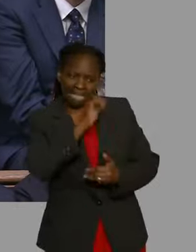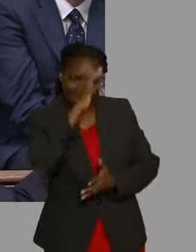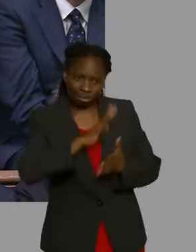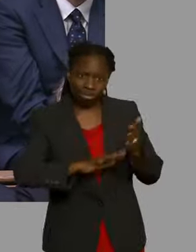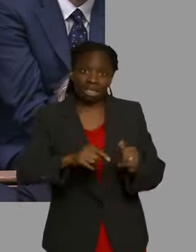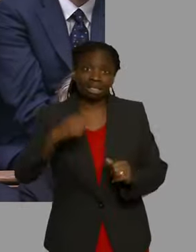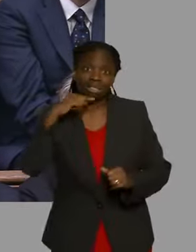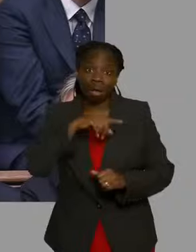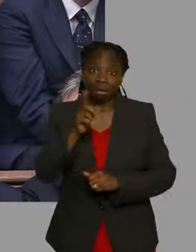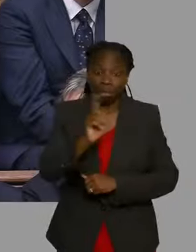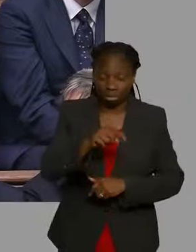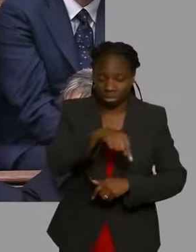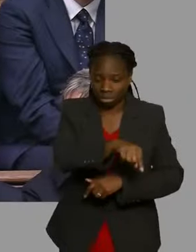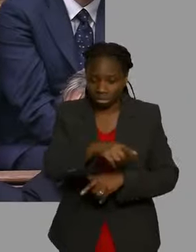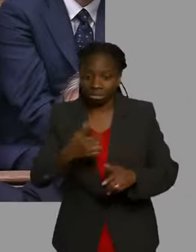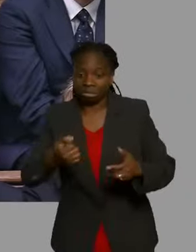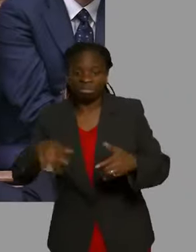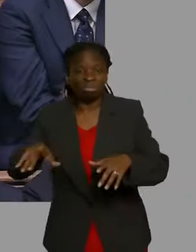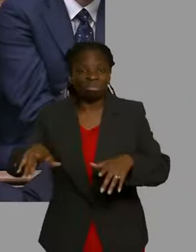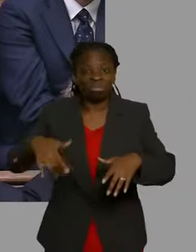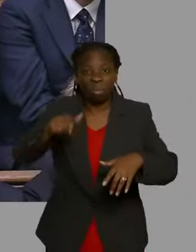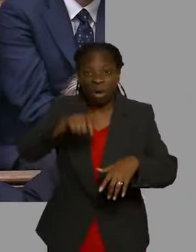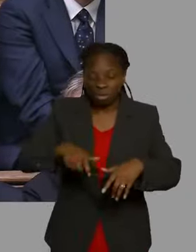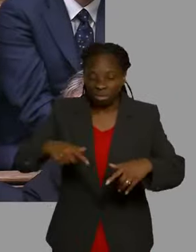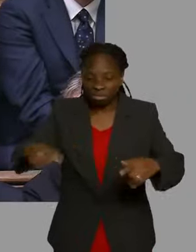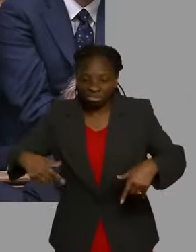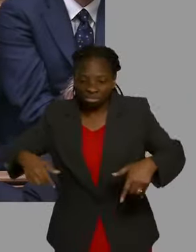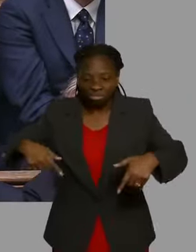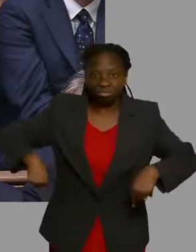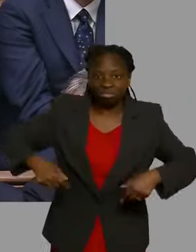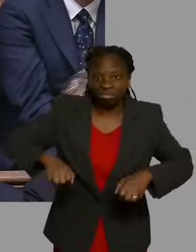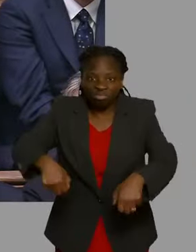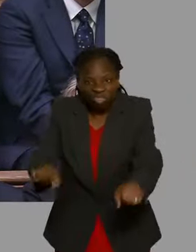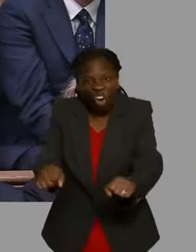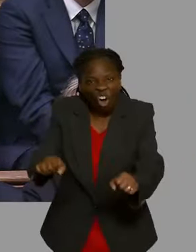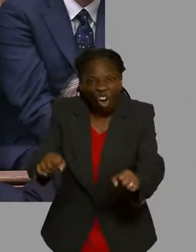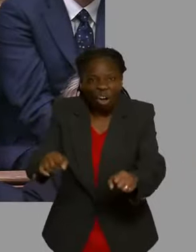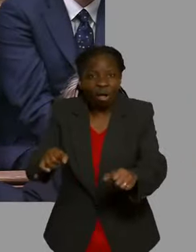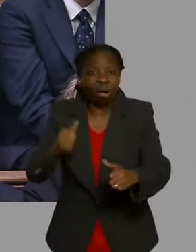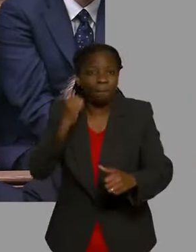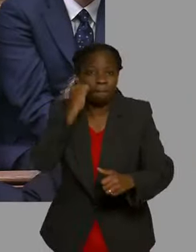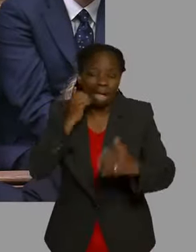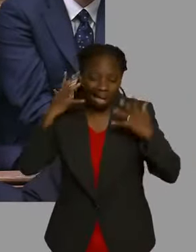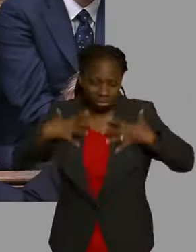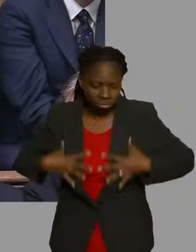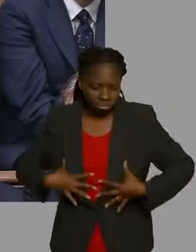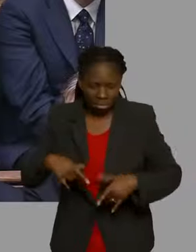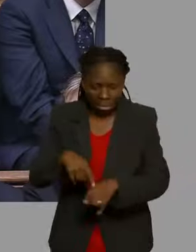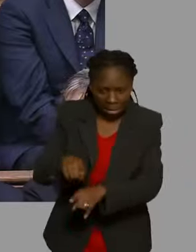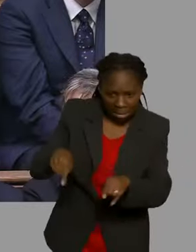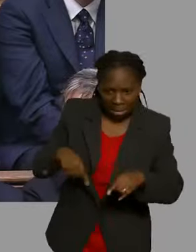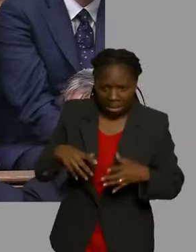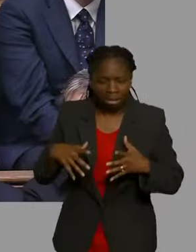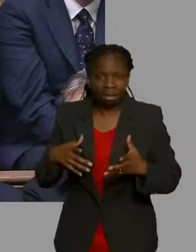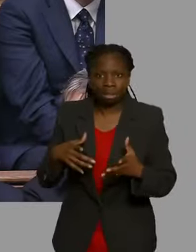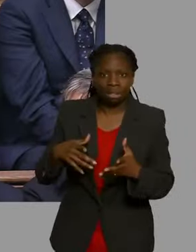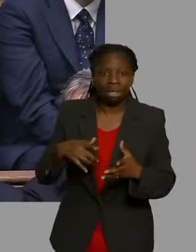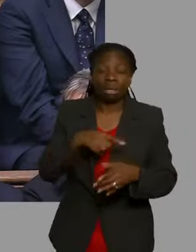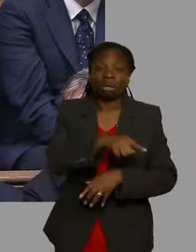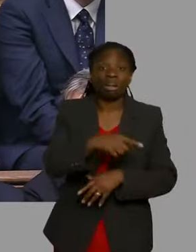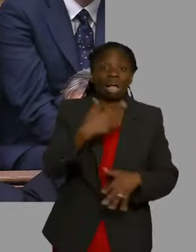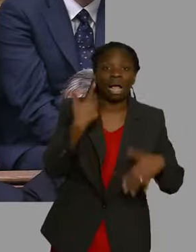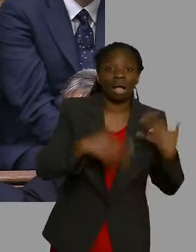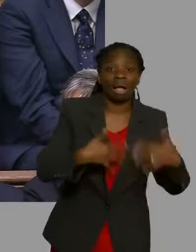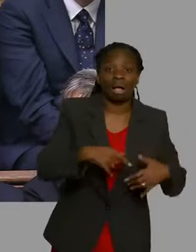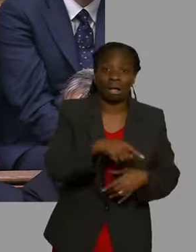totally unidentifiable. The young boy no longer goes out to play. His experience isn't unique. What action is